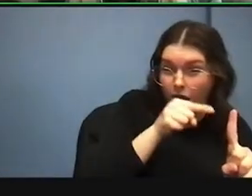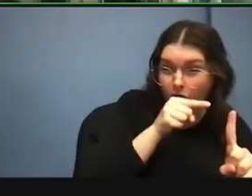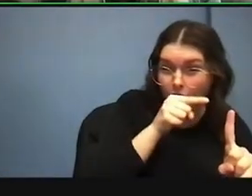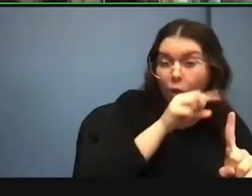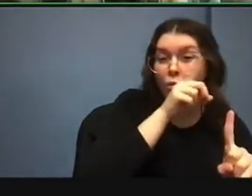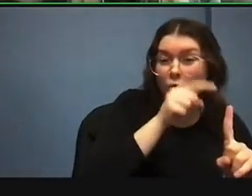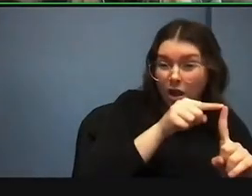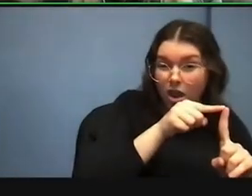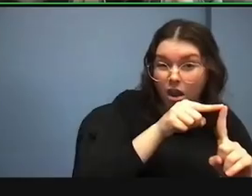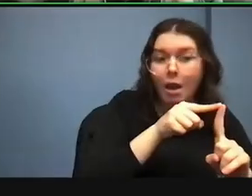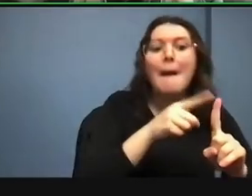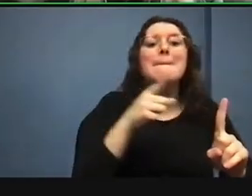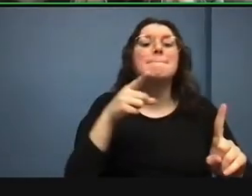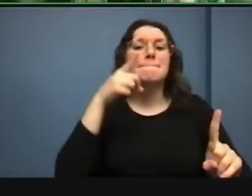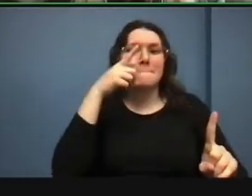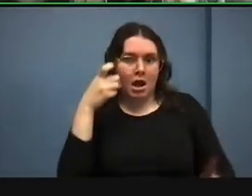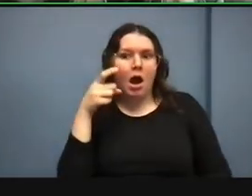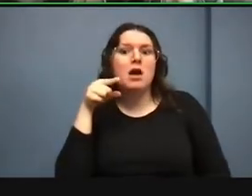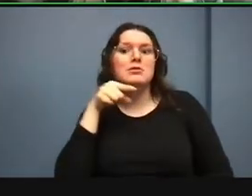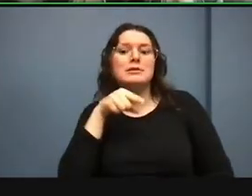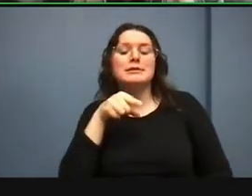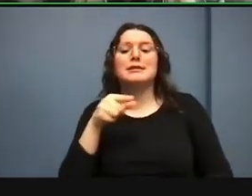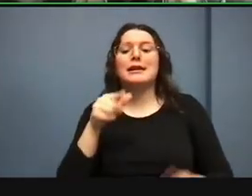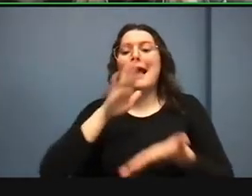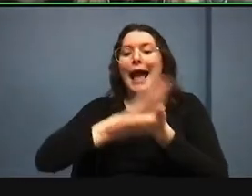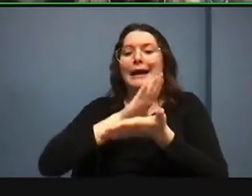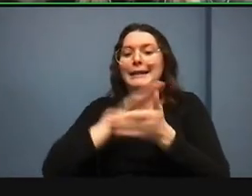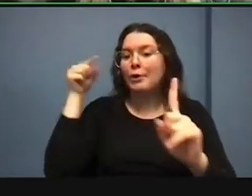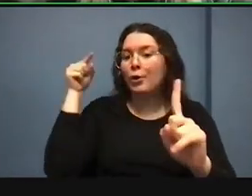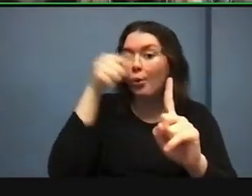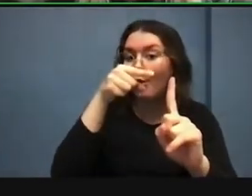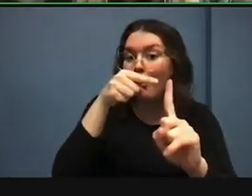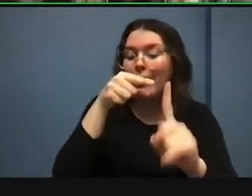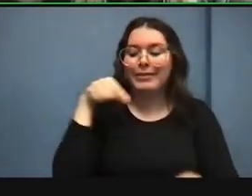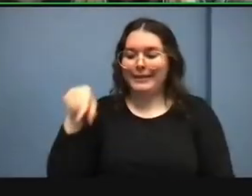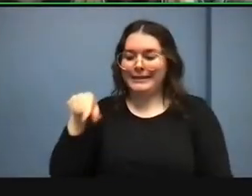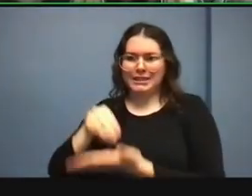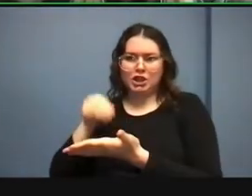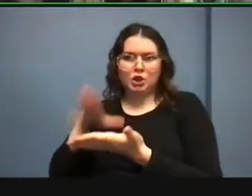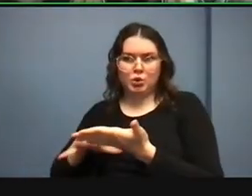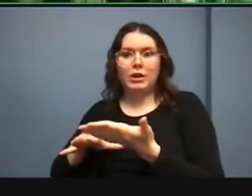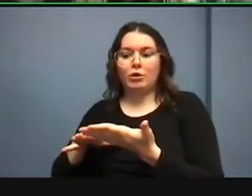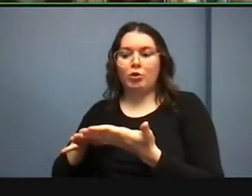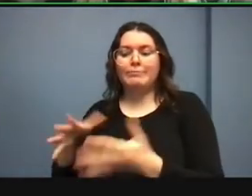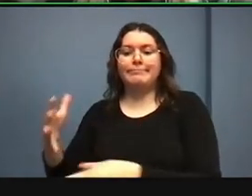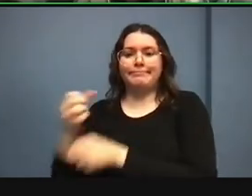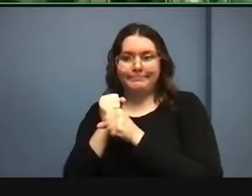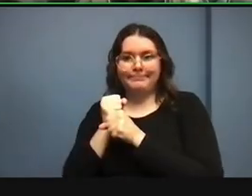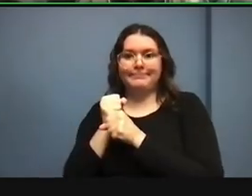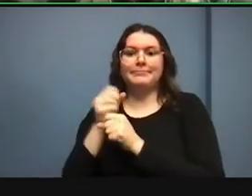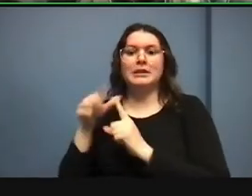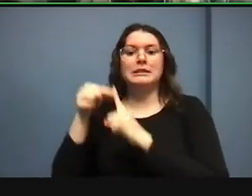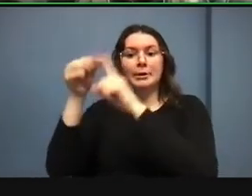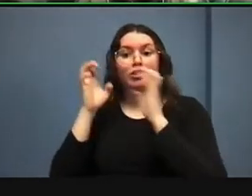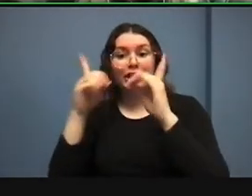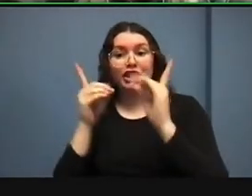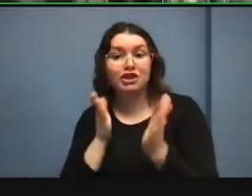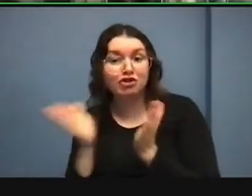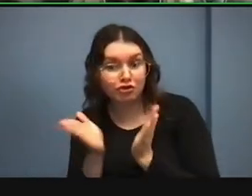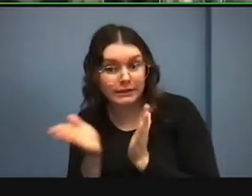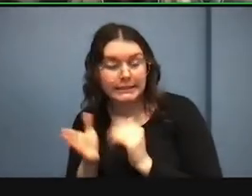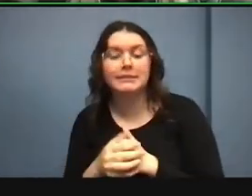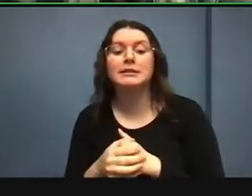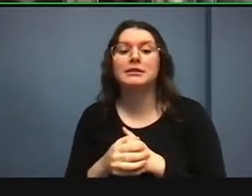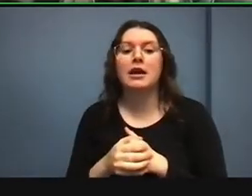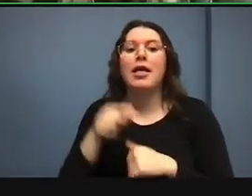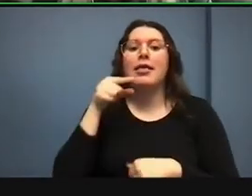When, because this is a academic goal and this is a student who is receiving special education services,